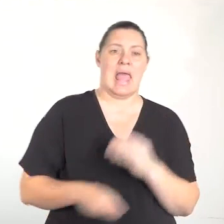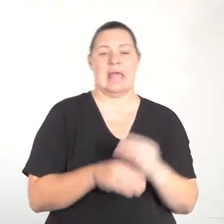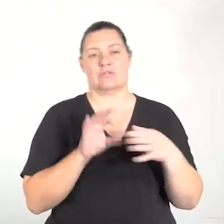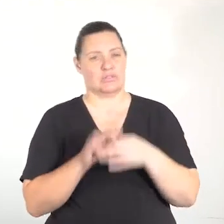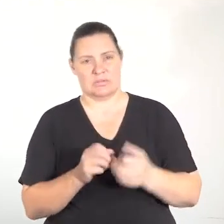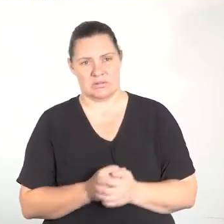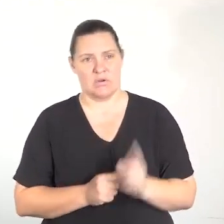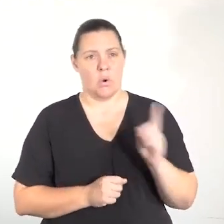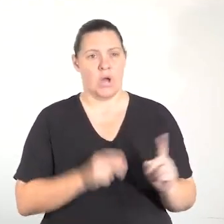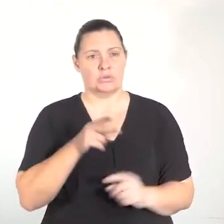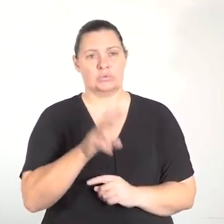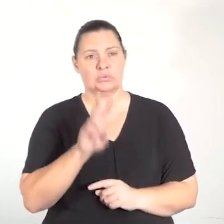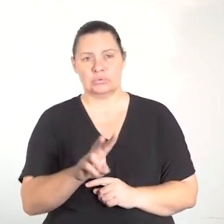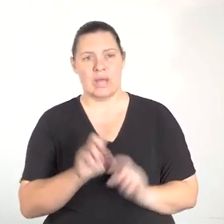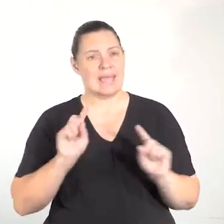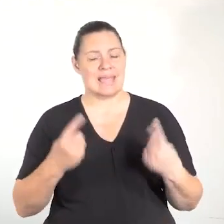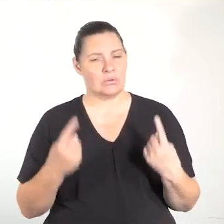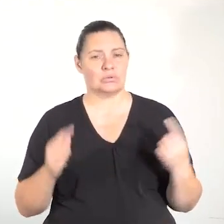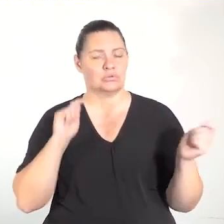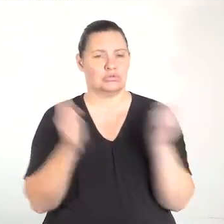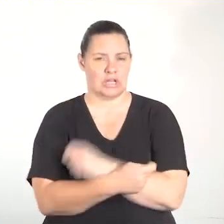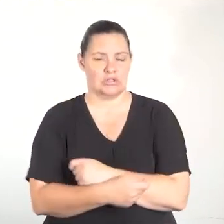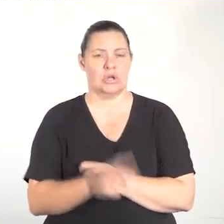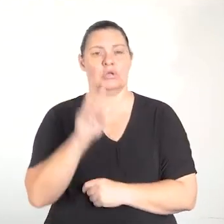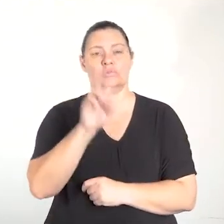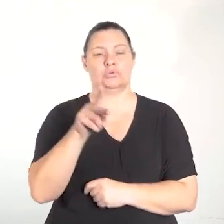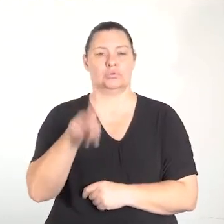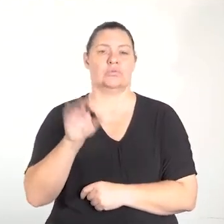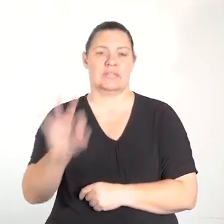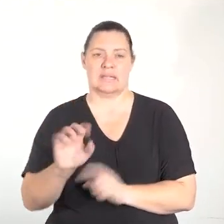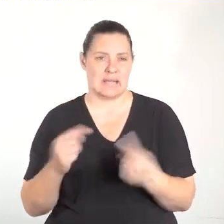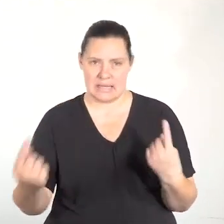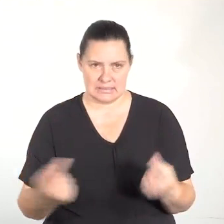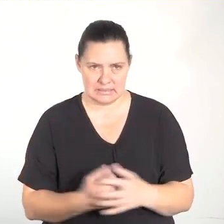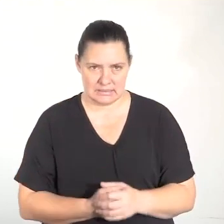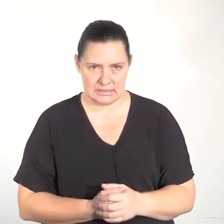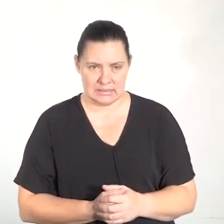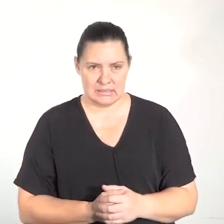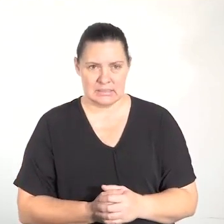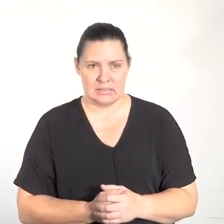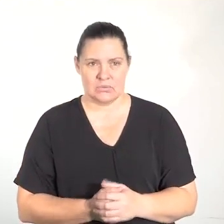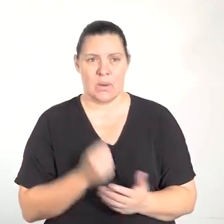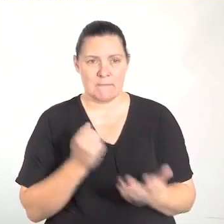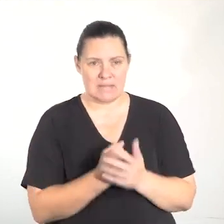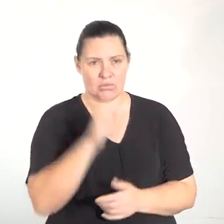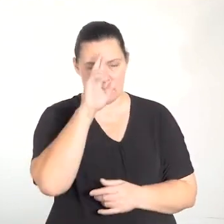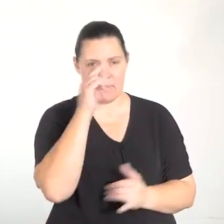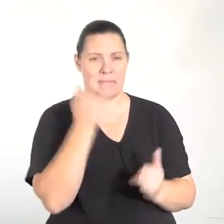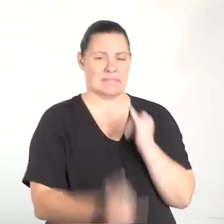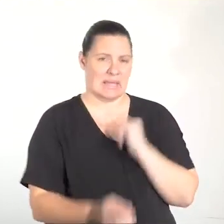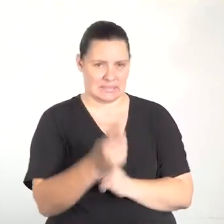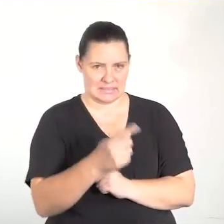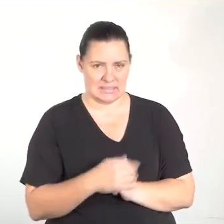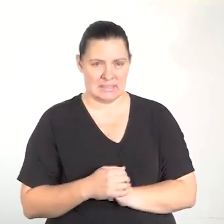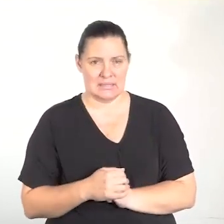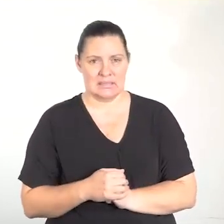an additive relationship. So 1:2 cannot change to become 2:3. So you need to